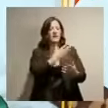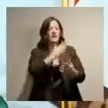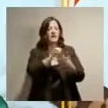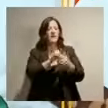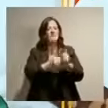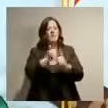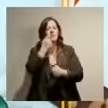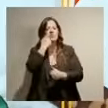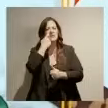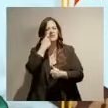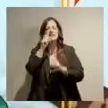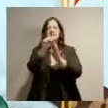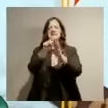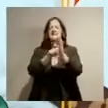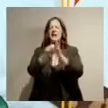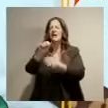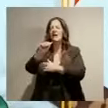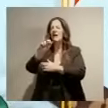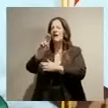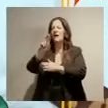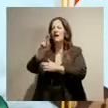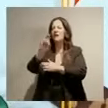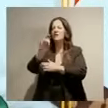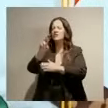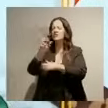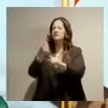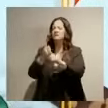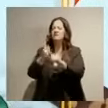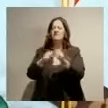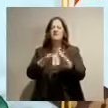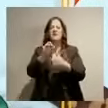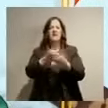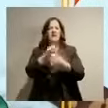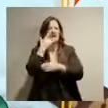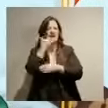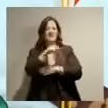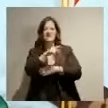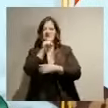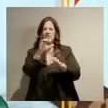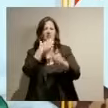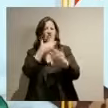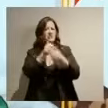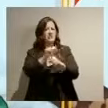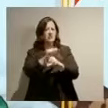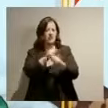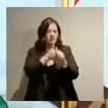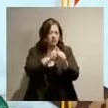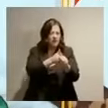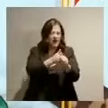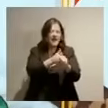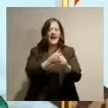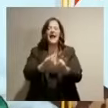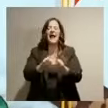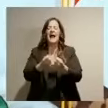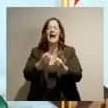the state auditor found that California wasn't doing a great job on tracking its homelessness spending. And